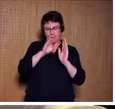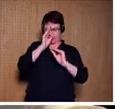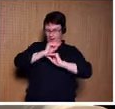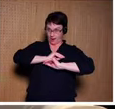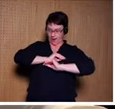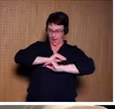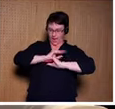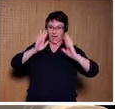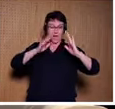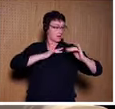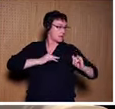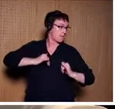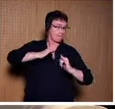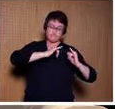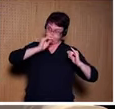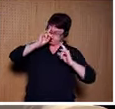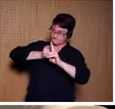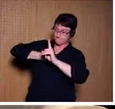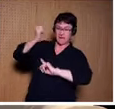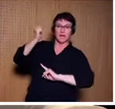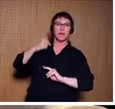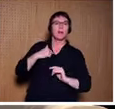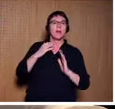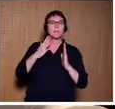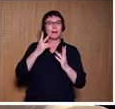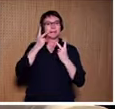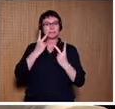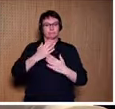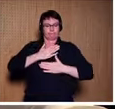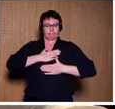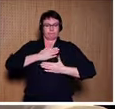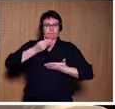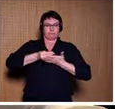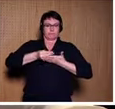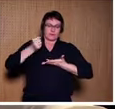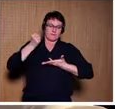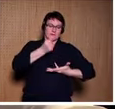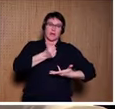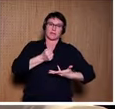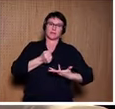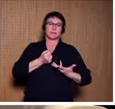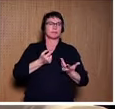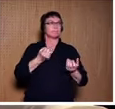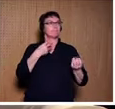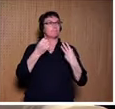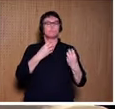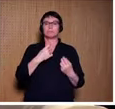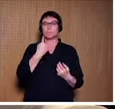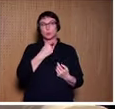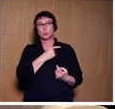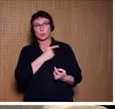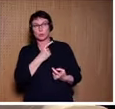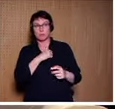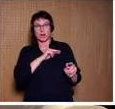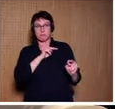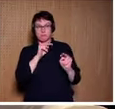tracking the financing. Where does it come from? It needs to unmask and unveil the false narratives and